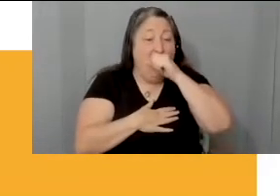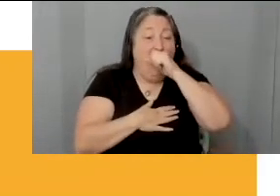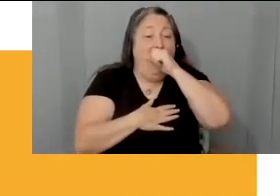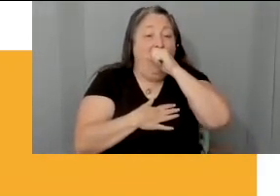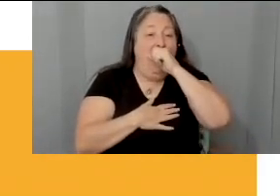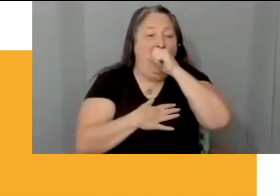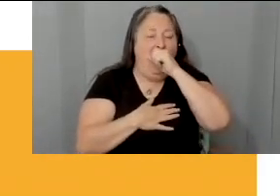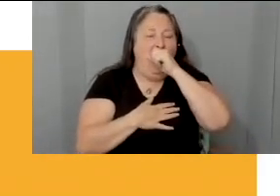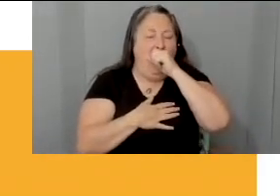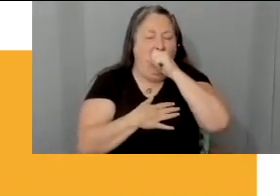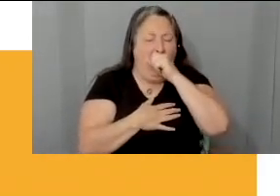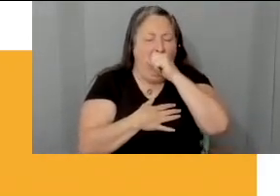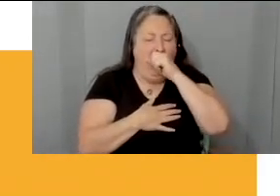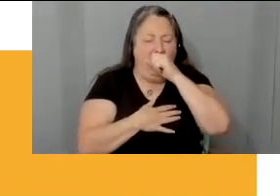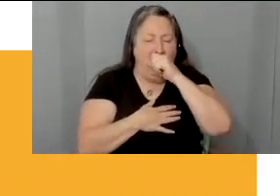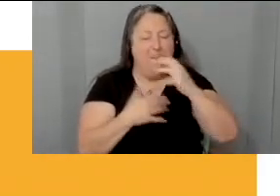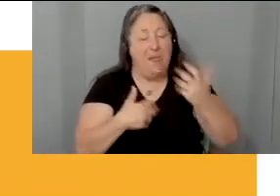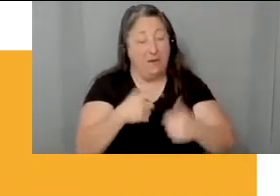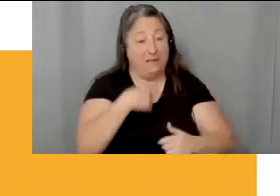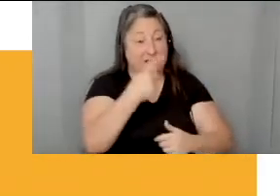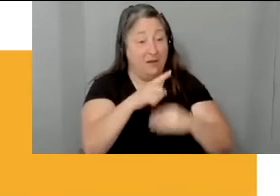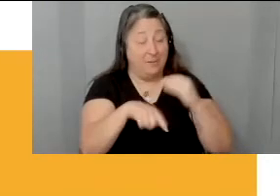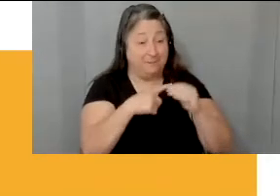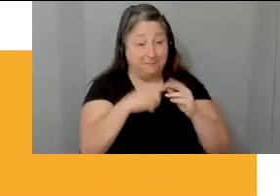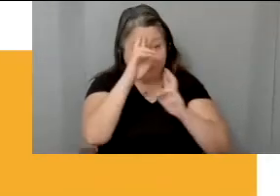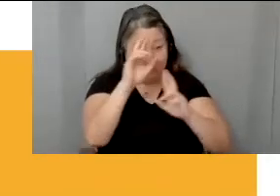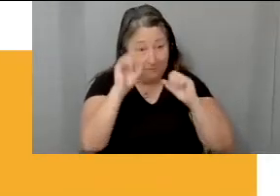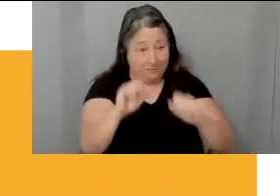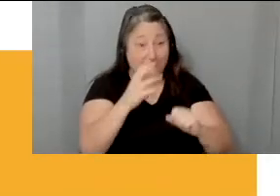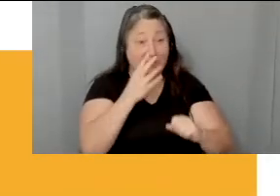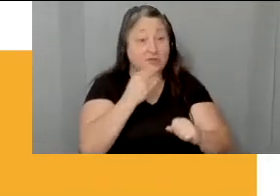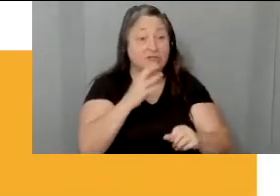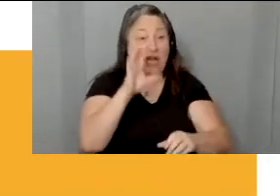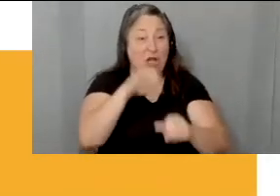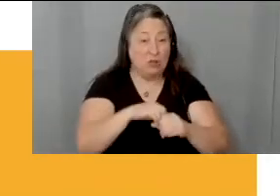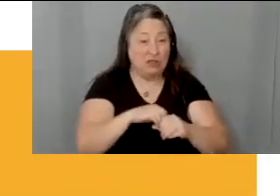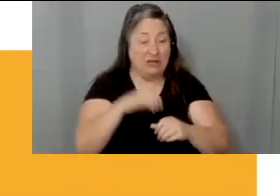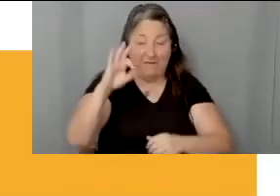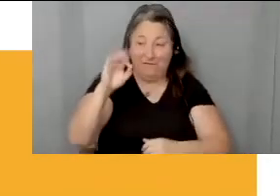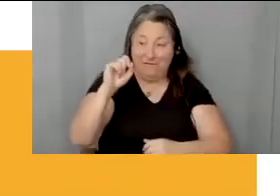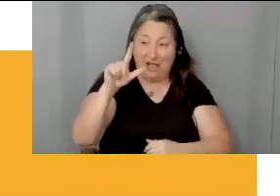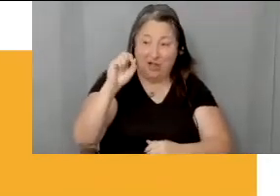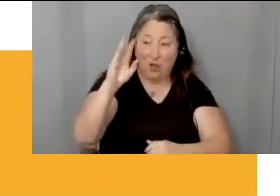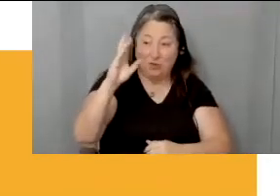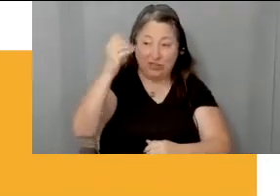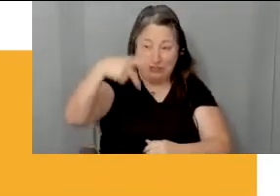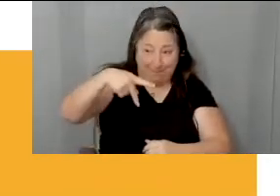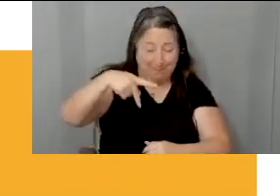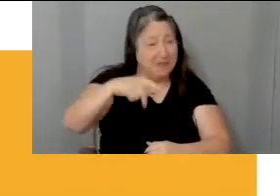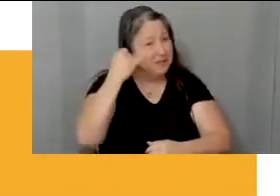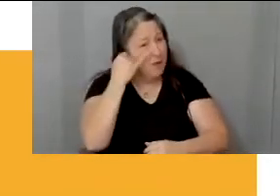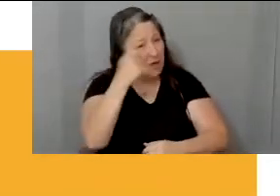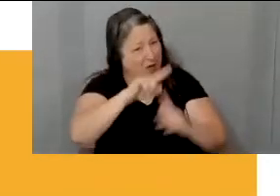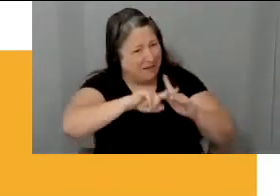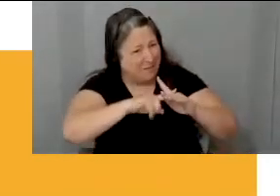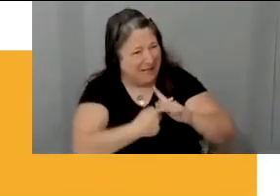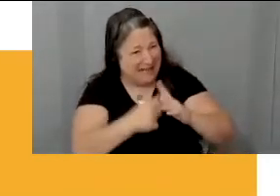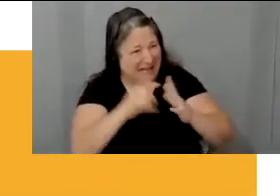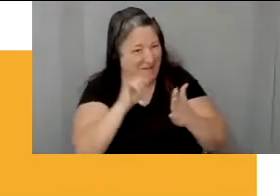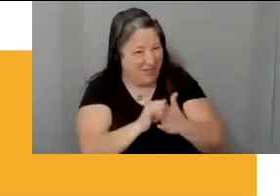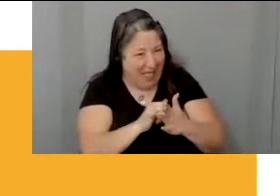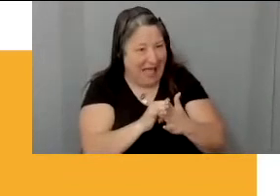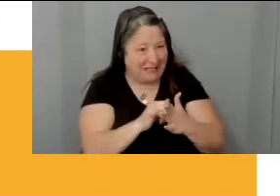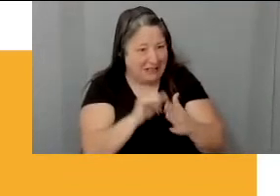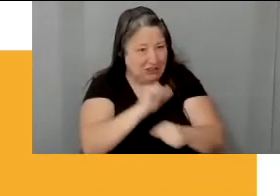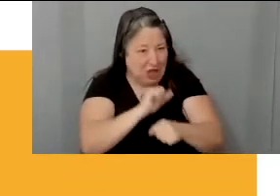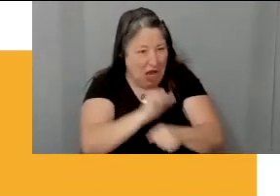And I want to tell you about the Respectability Jewish Inclusion Fellowship. So let's say you're at the beginning of that lattice that